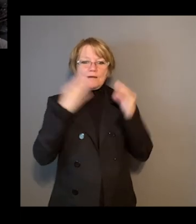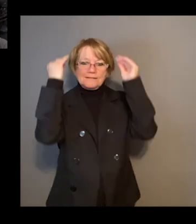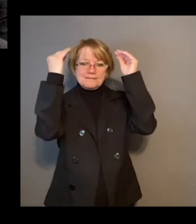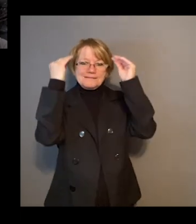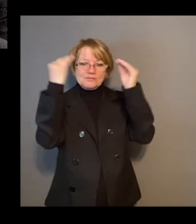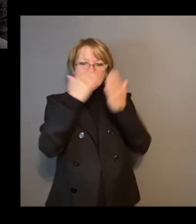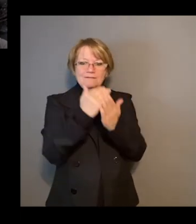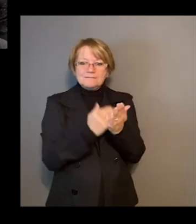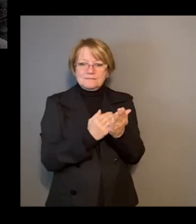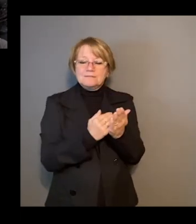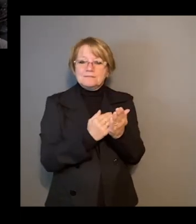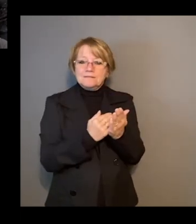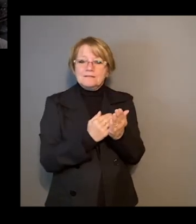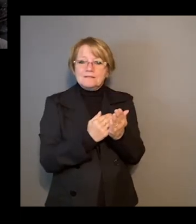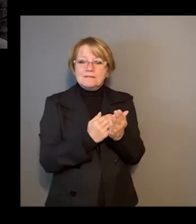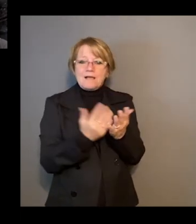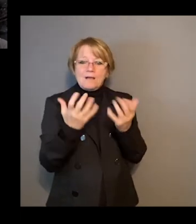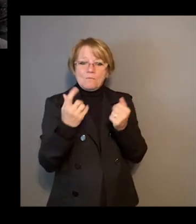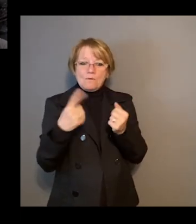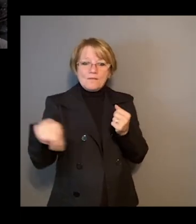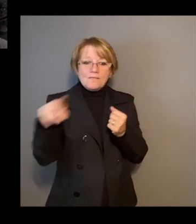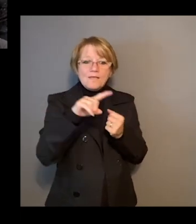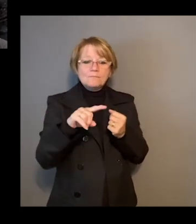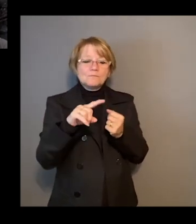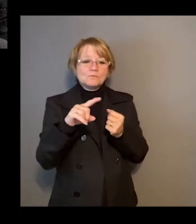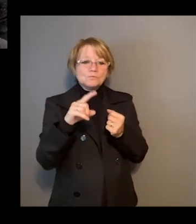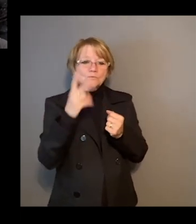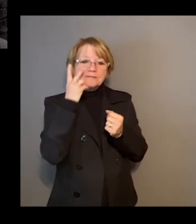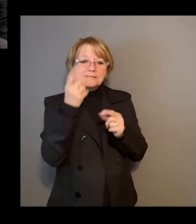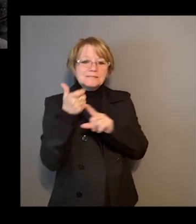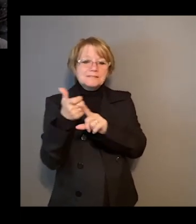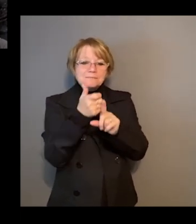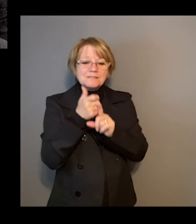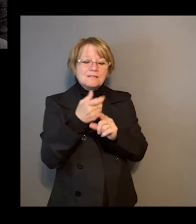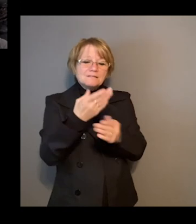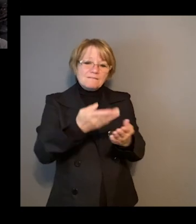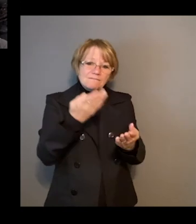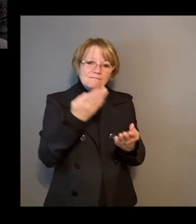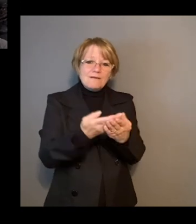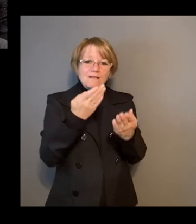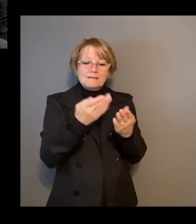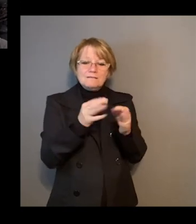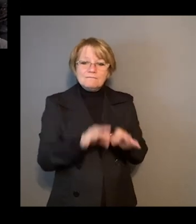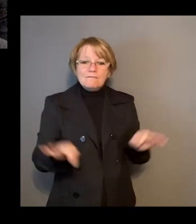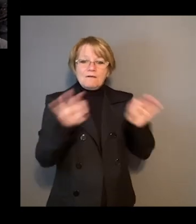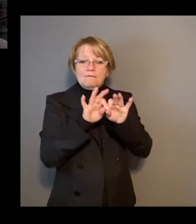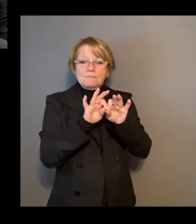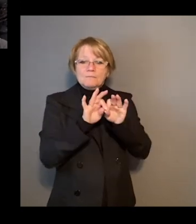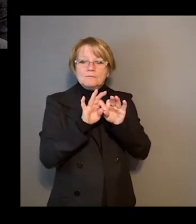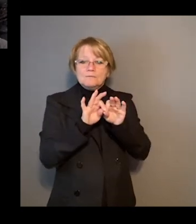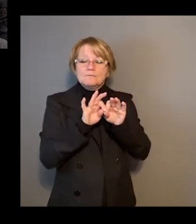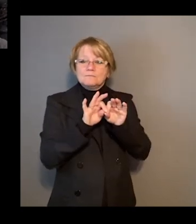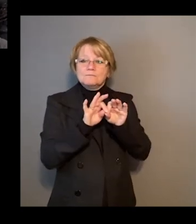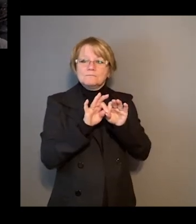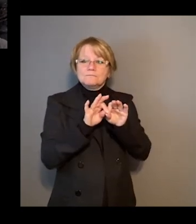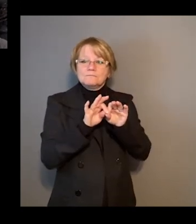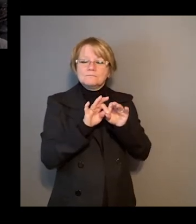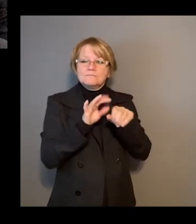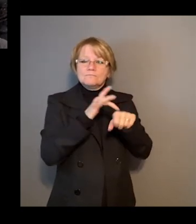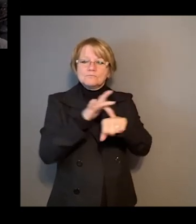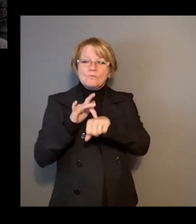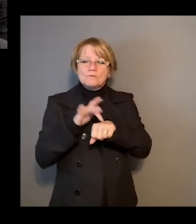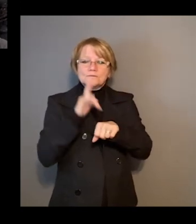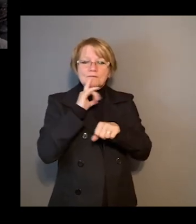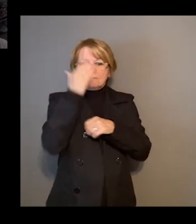as valid, valuable sources of knowledge, right? So if you're teaching English, why not